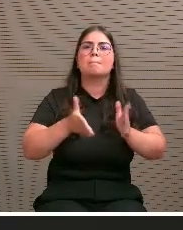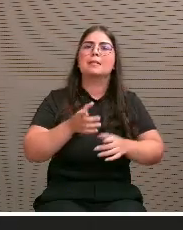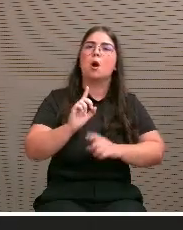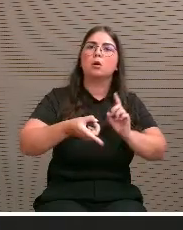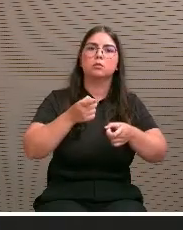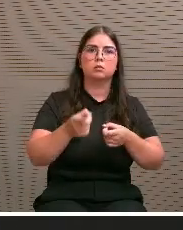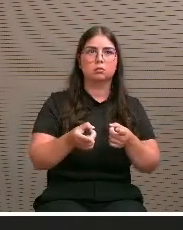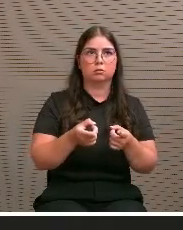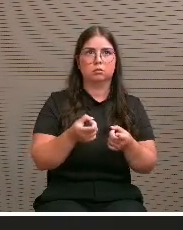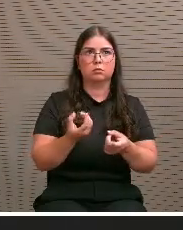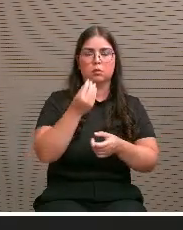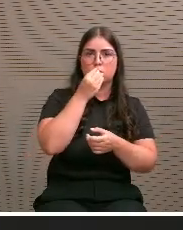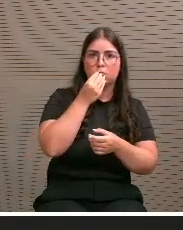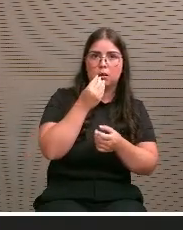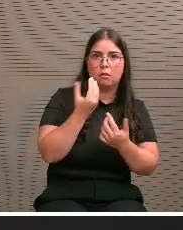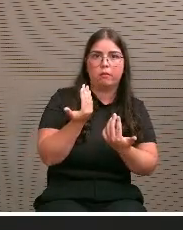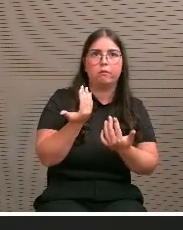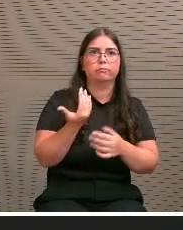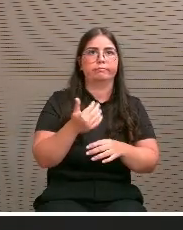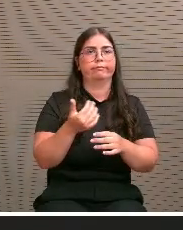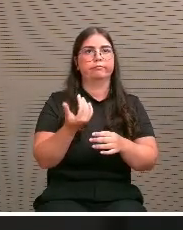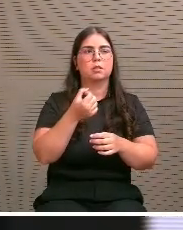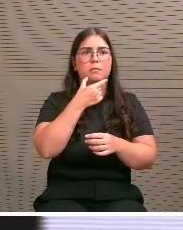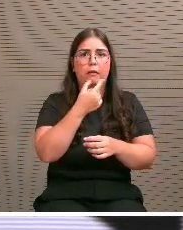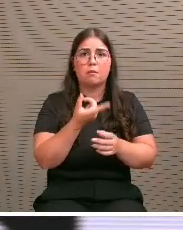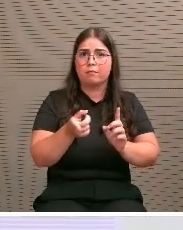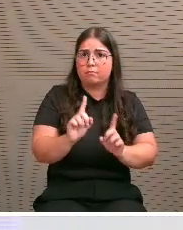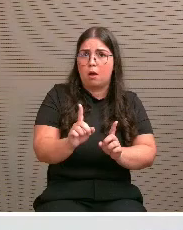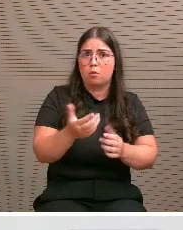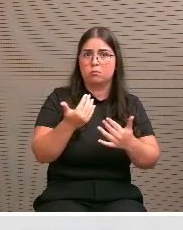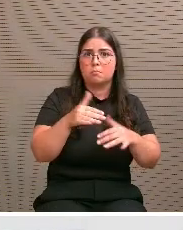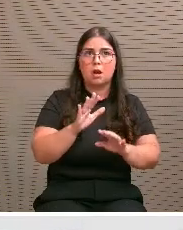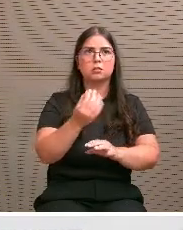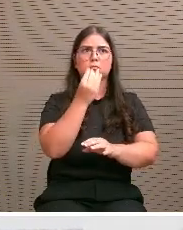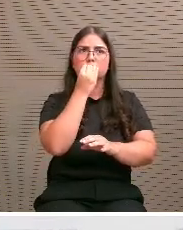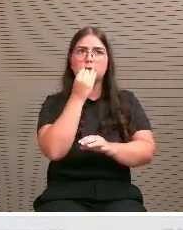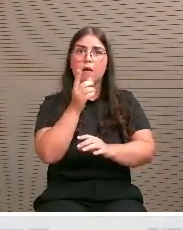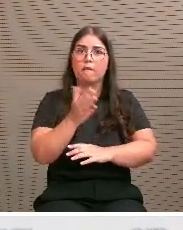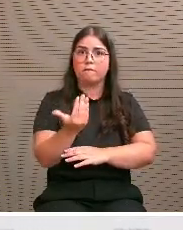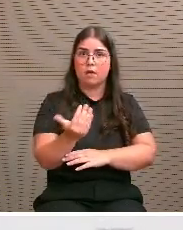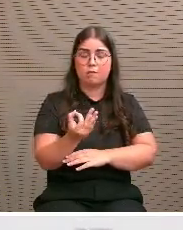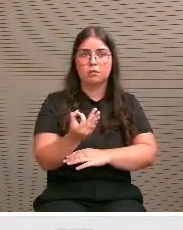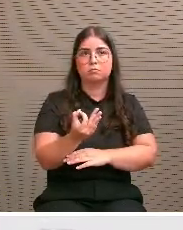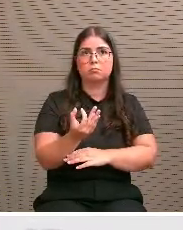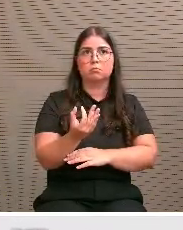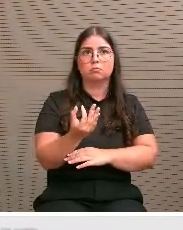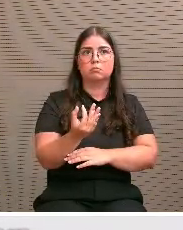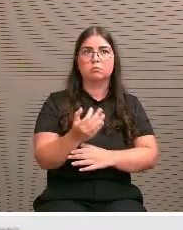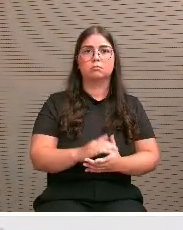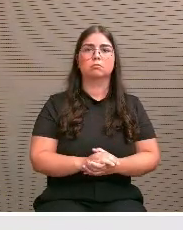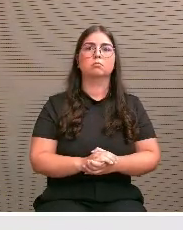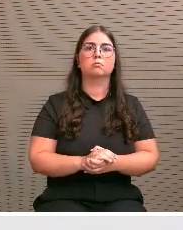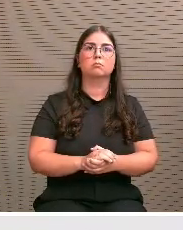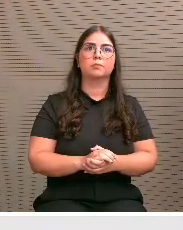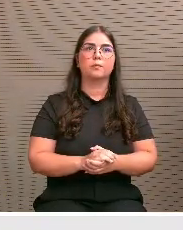cancer. They just want food. And we can provide it. Why don't we? I'm going to talk to